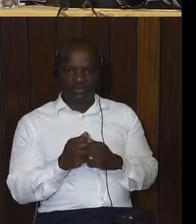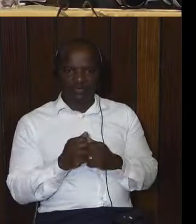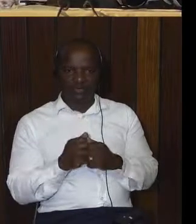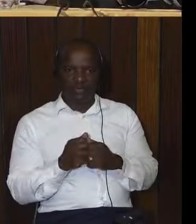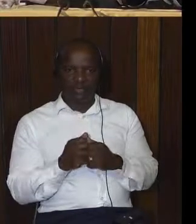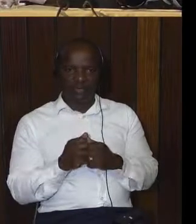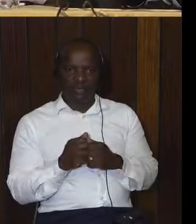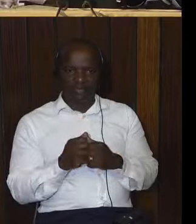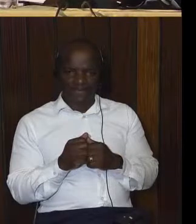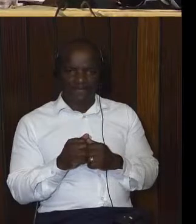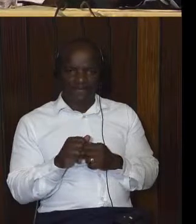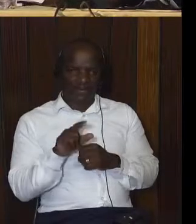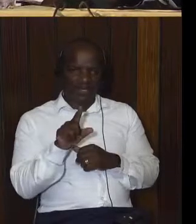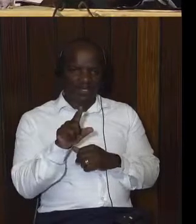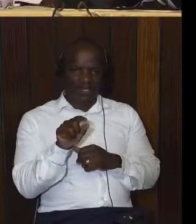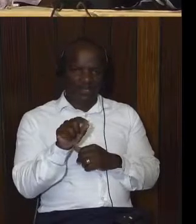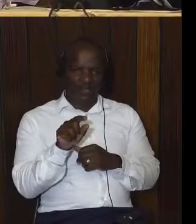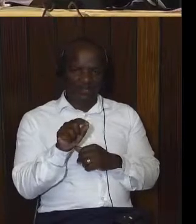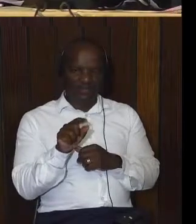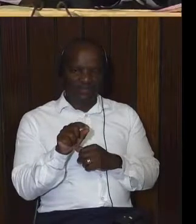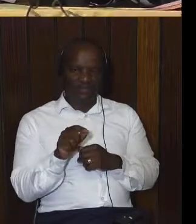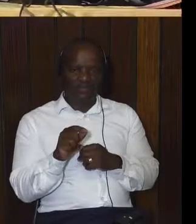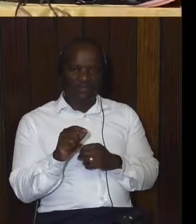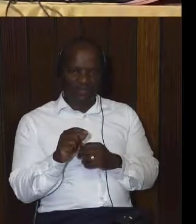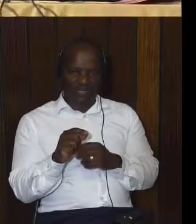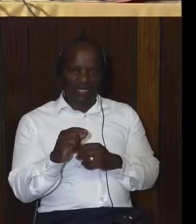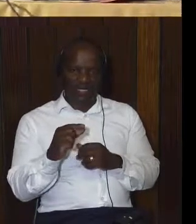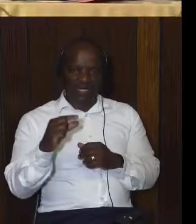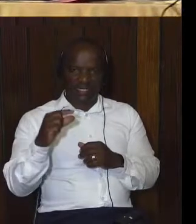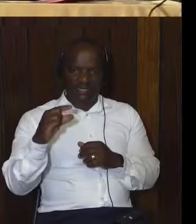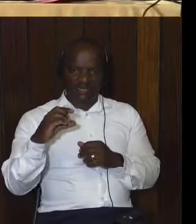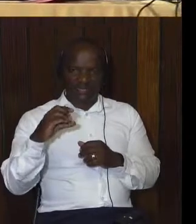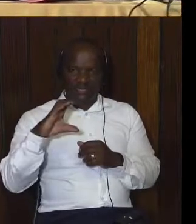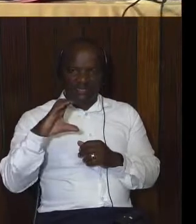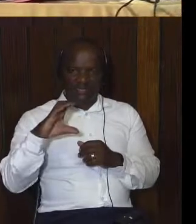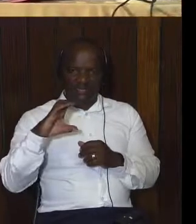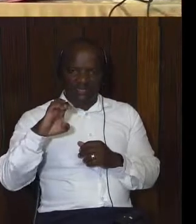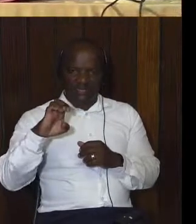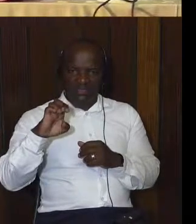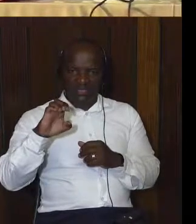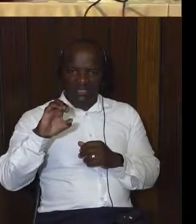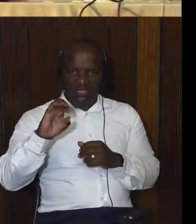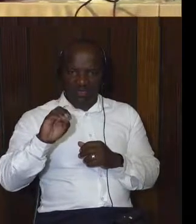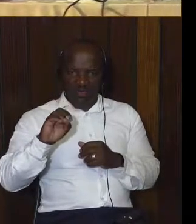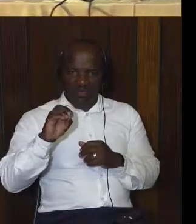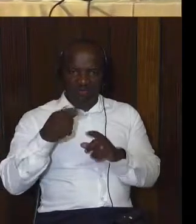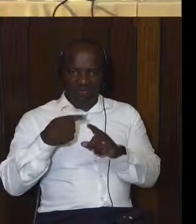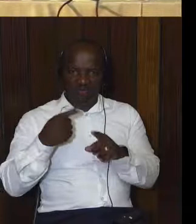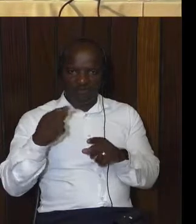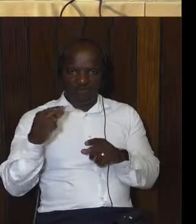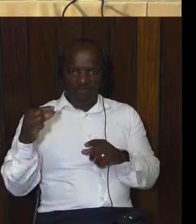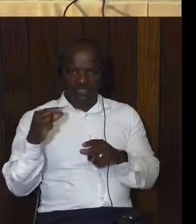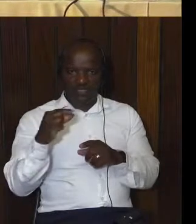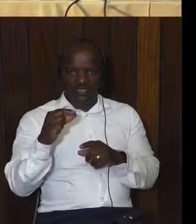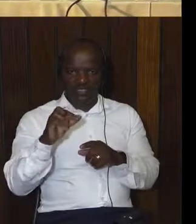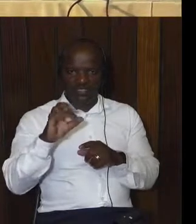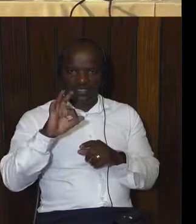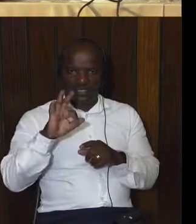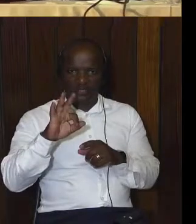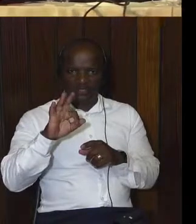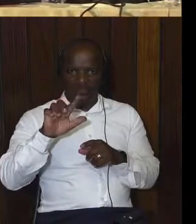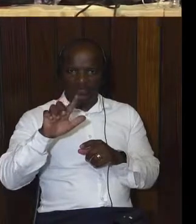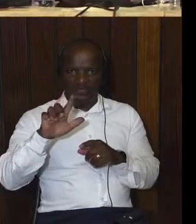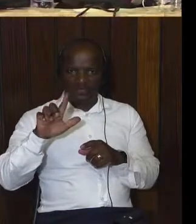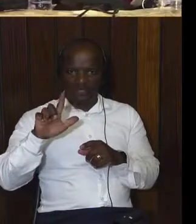Chairperson, on that note, let me invite the CEO of G-Fleet. There's also some comments from G-Fleet, and I think, Chair, just looking